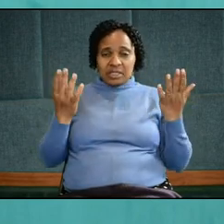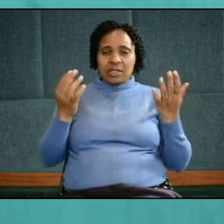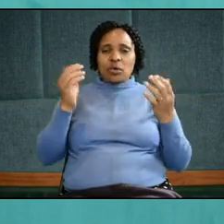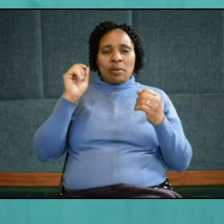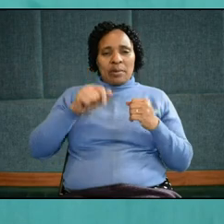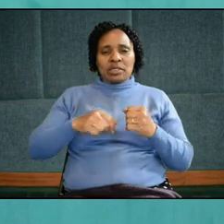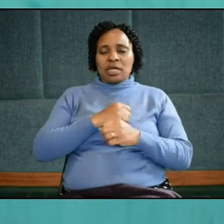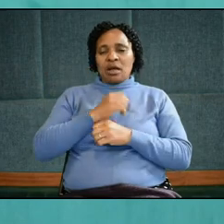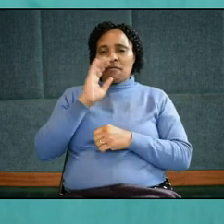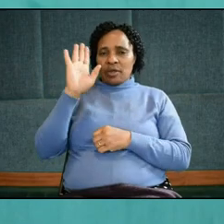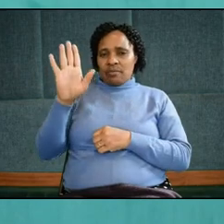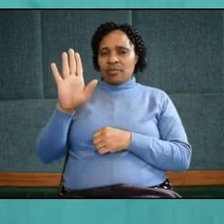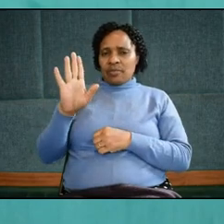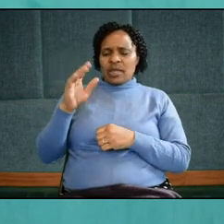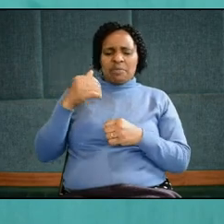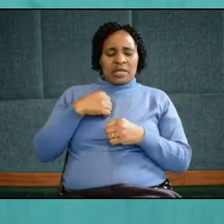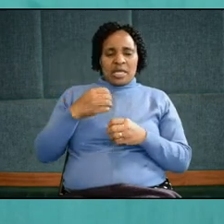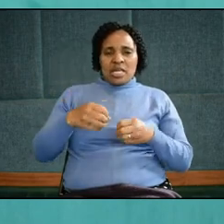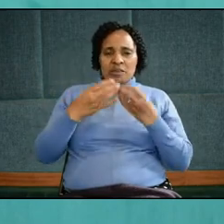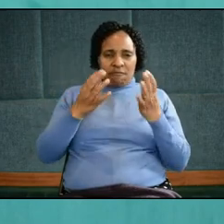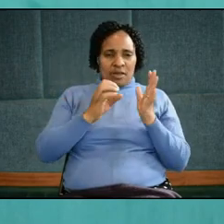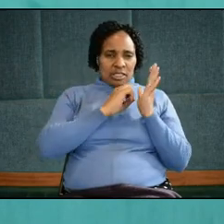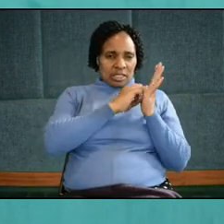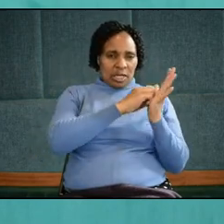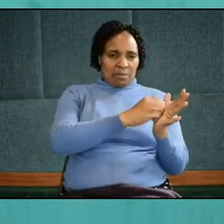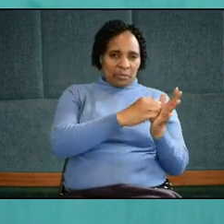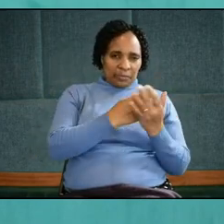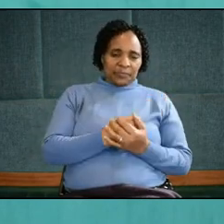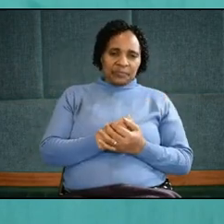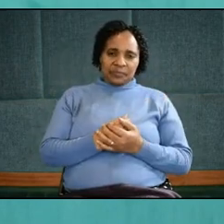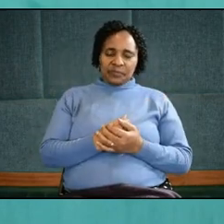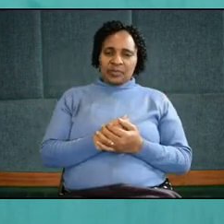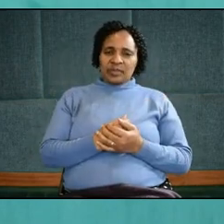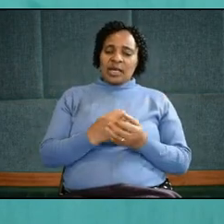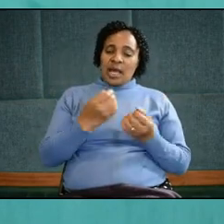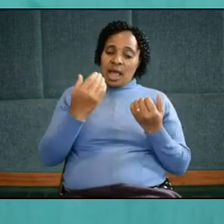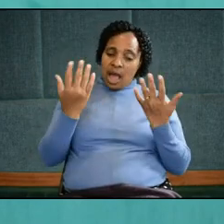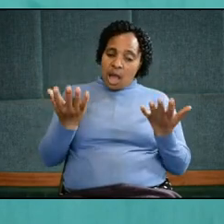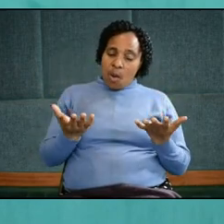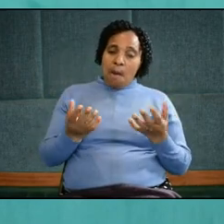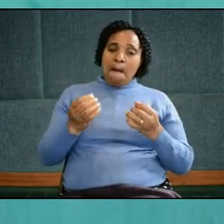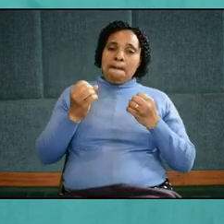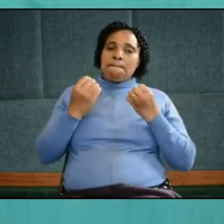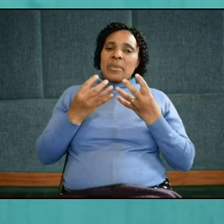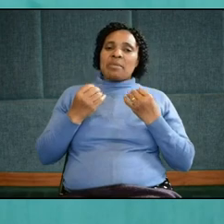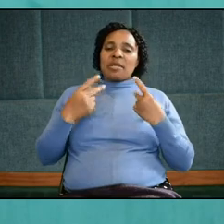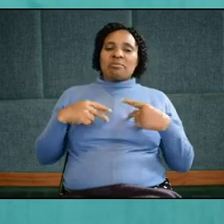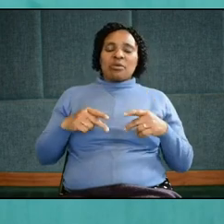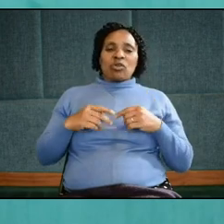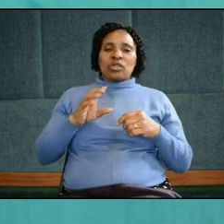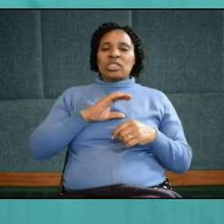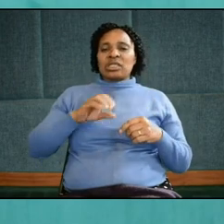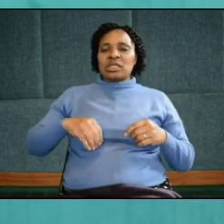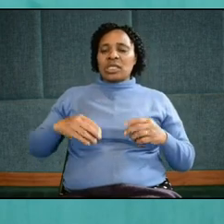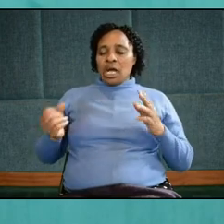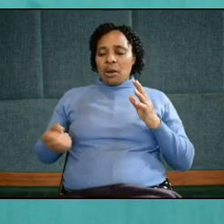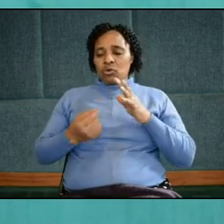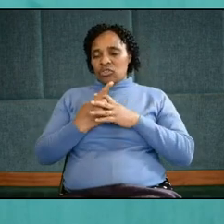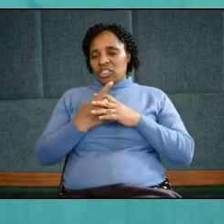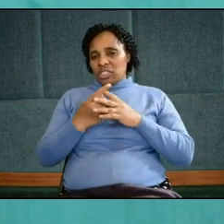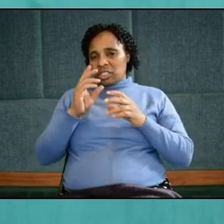give a scenario. This is how most Christians or most people in the world approach keeping the laws of